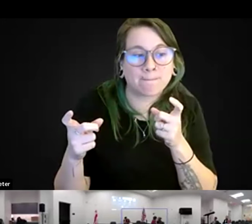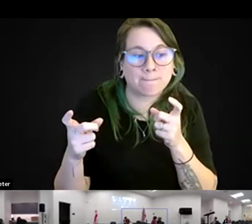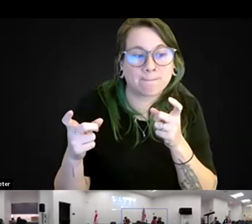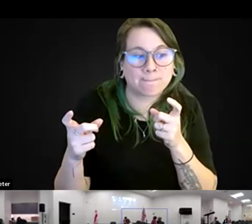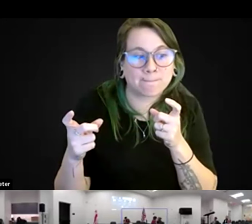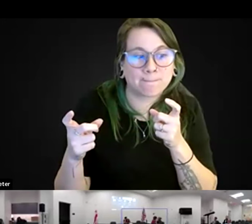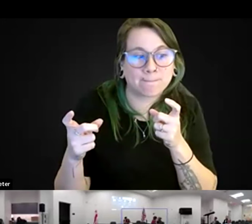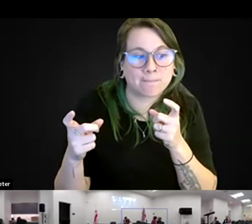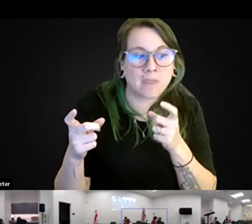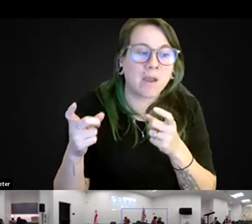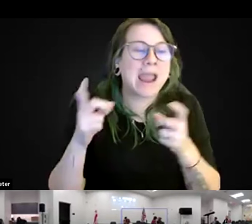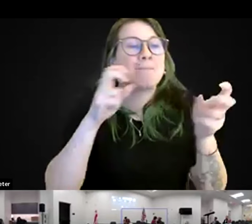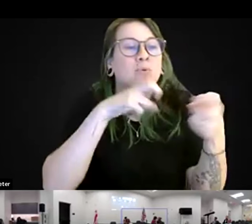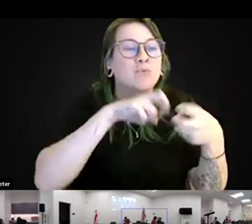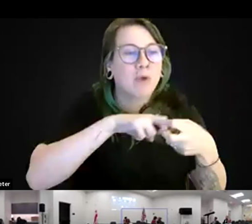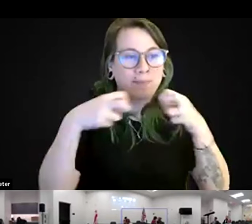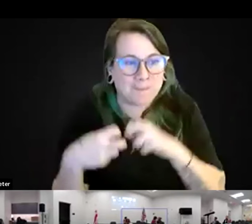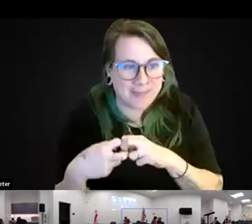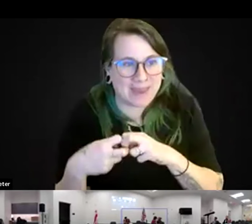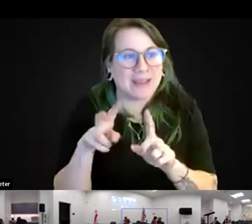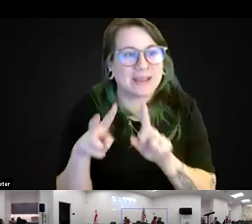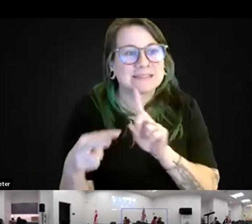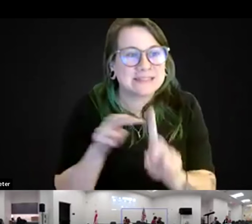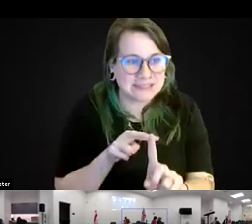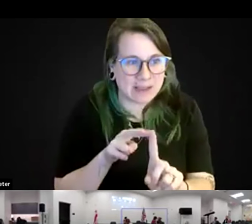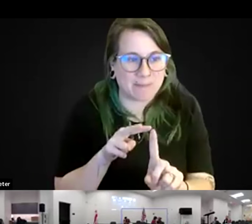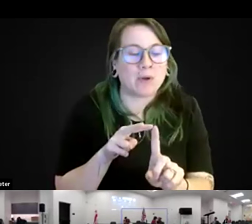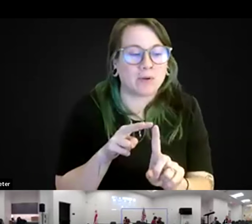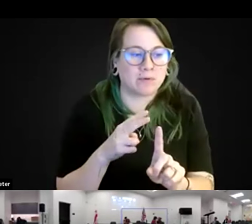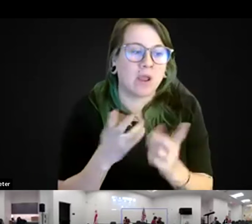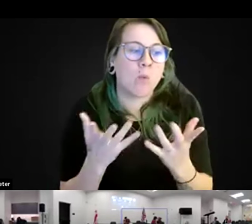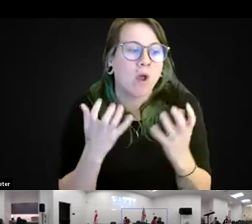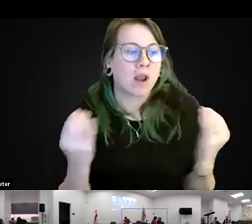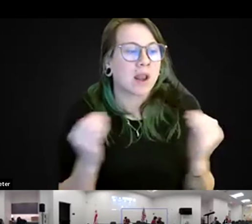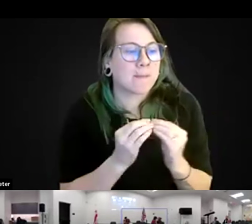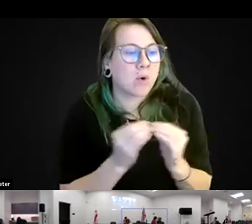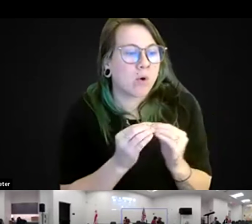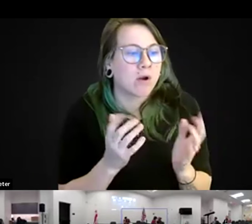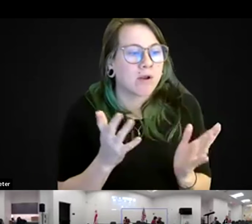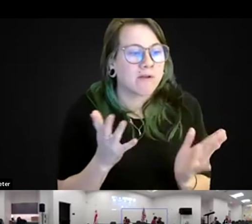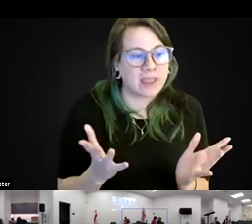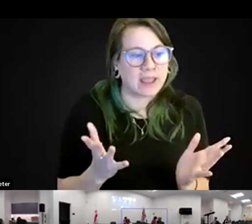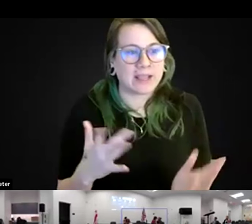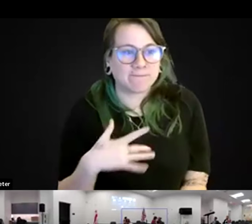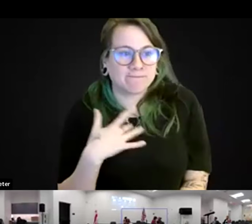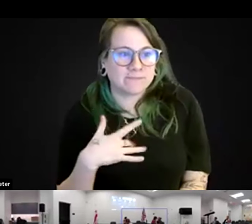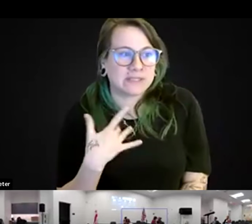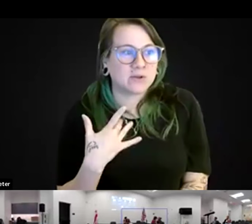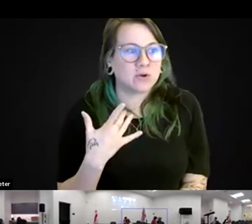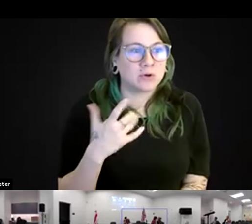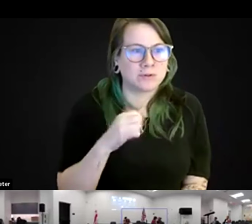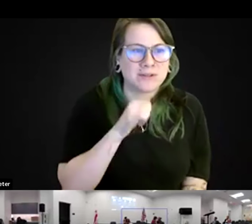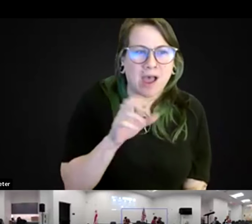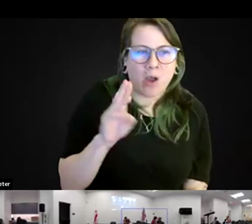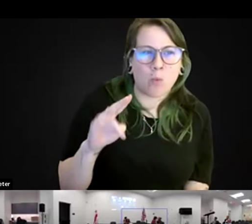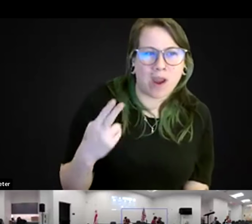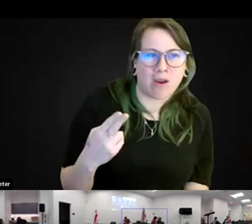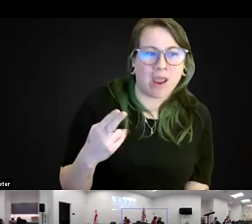I apologize, it's late. We wanted to give more of a boutique feel, rather No, than warehousing.